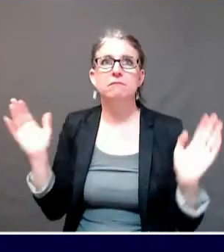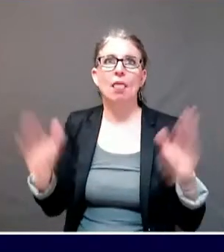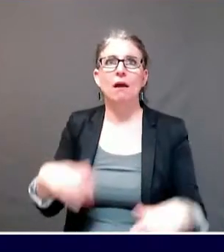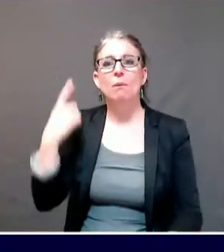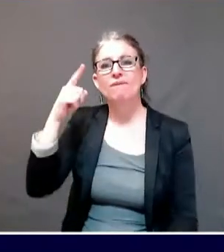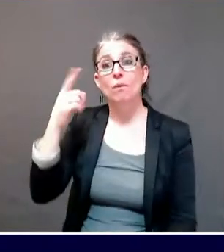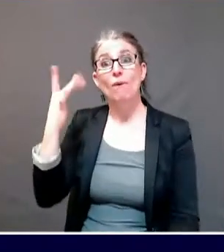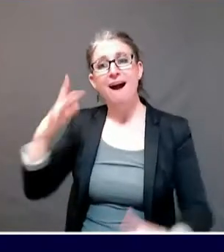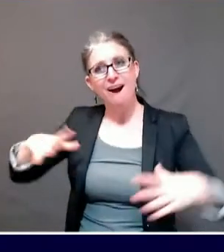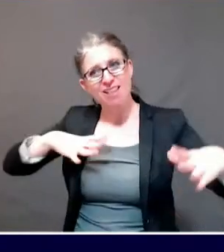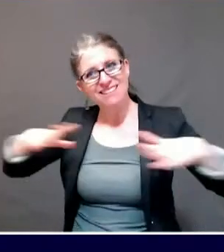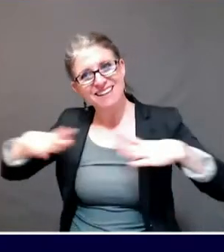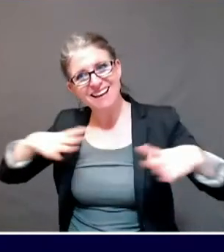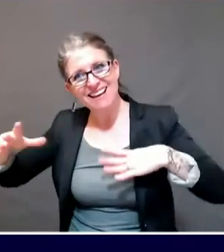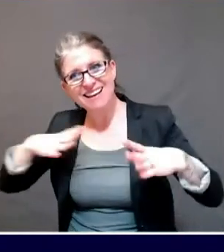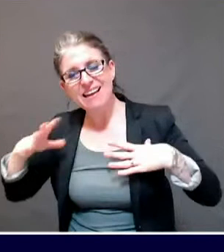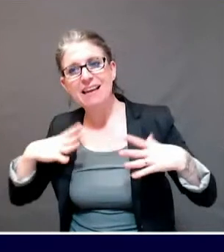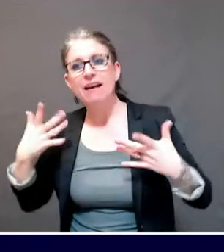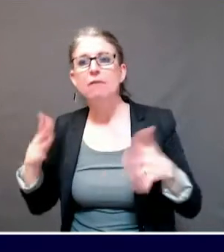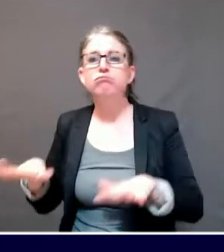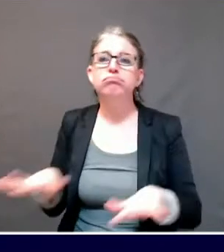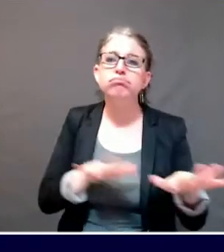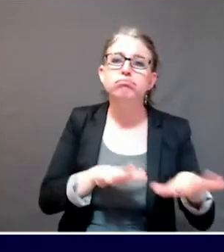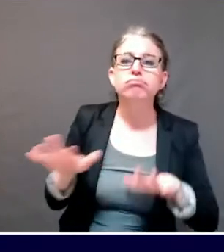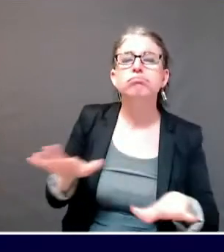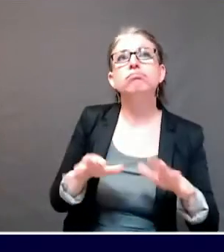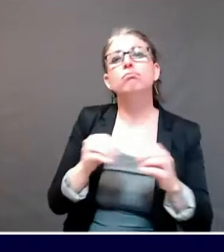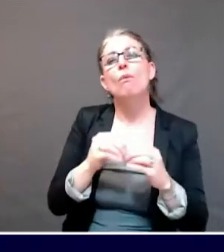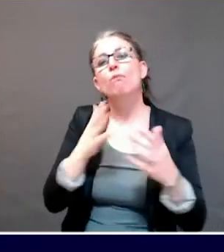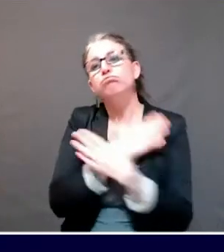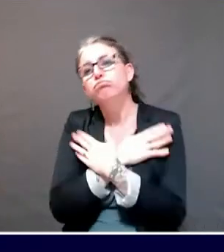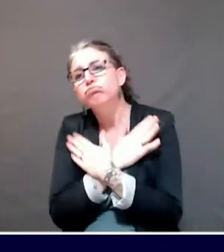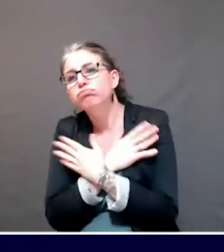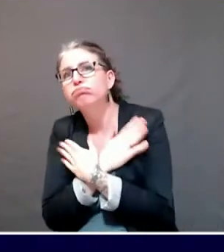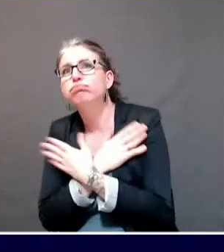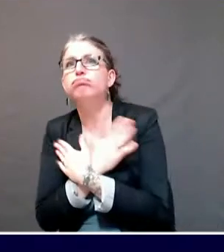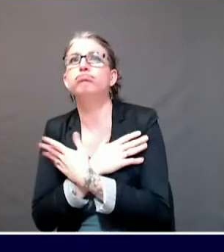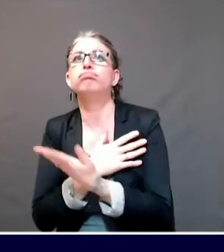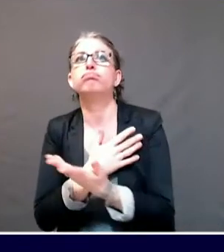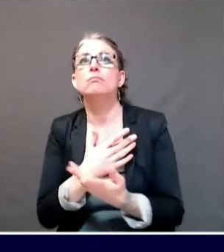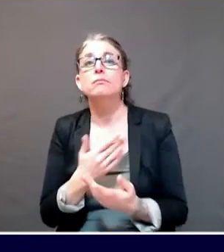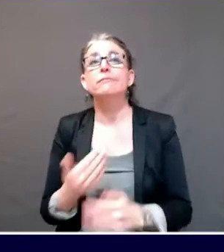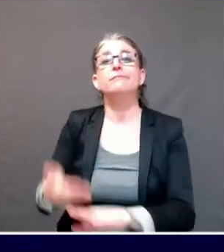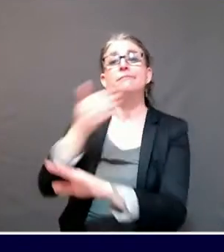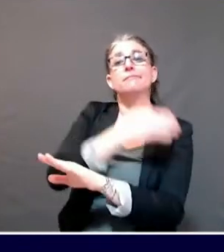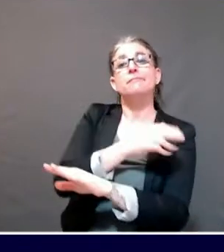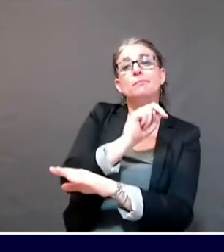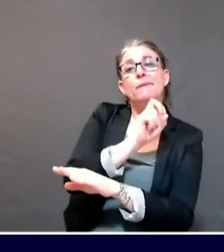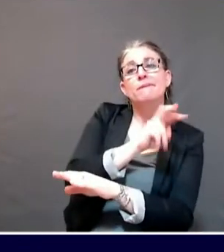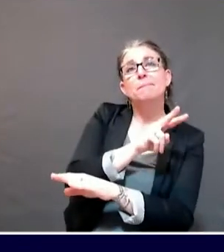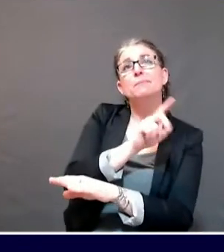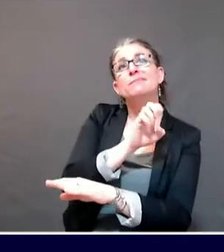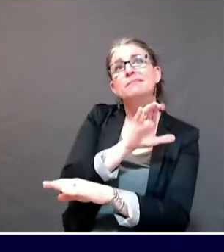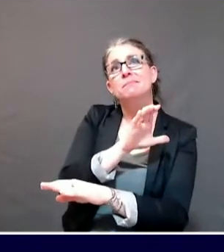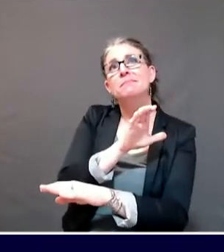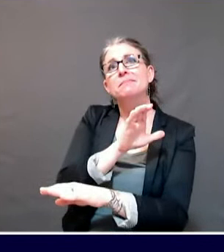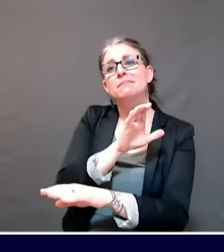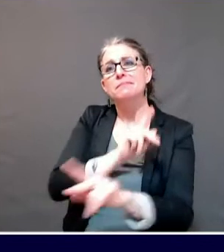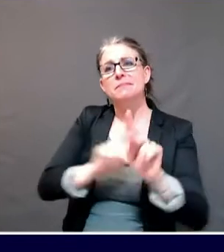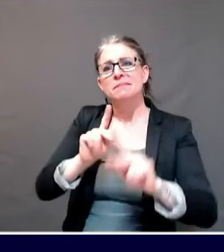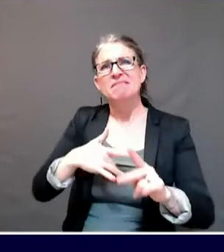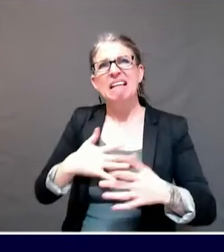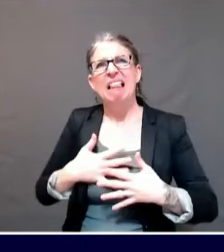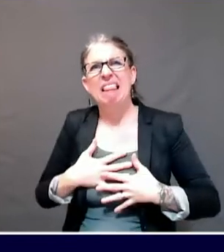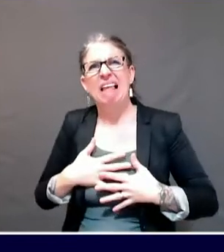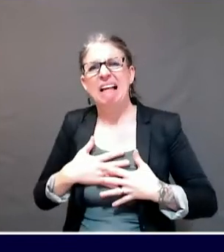or 3 weeks ago during the holiday season may not be so much of a priority. There are also reasons that have to relate to things